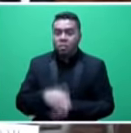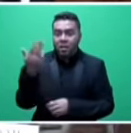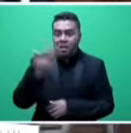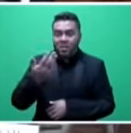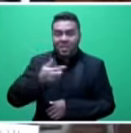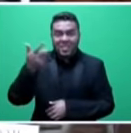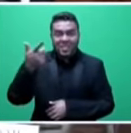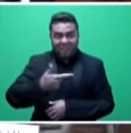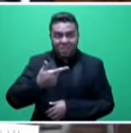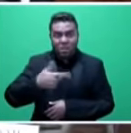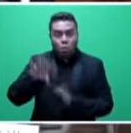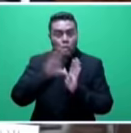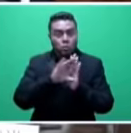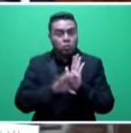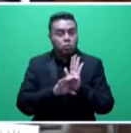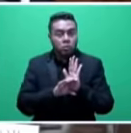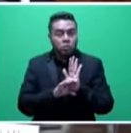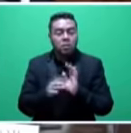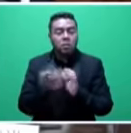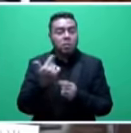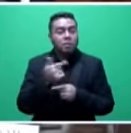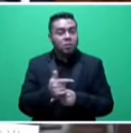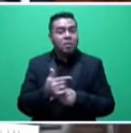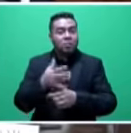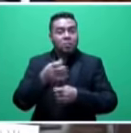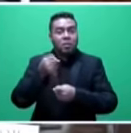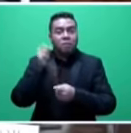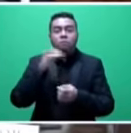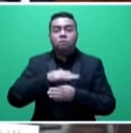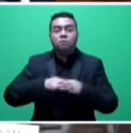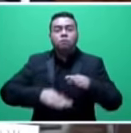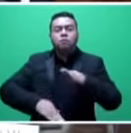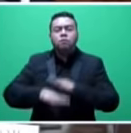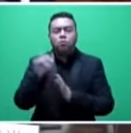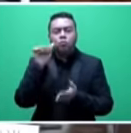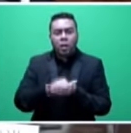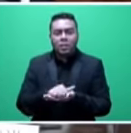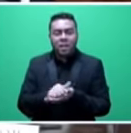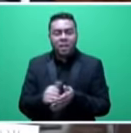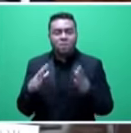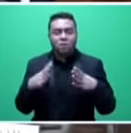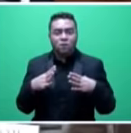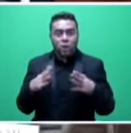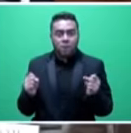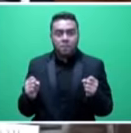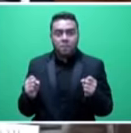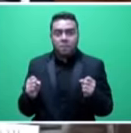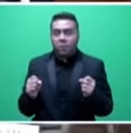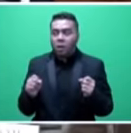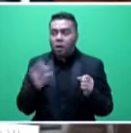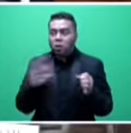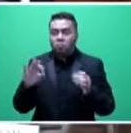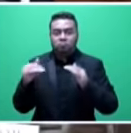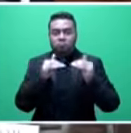which is no longer in force, that guaranteed the full rights and freedom of all citizens of Fiji. I have not deviated from this